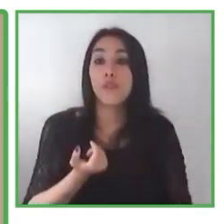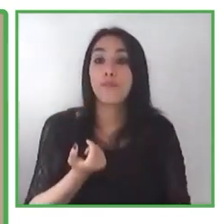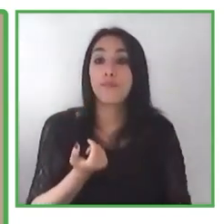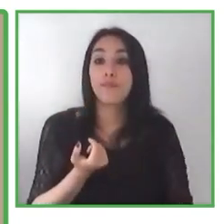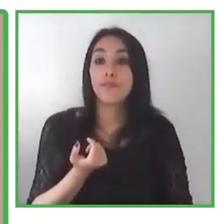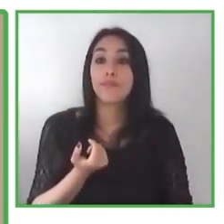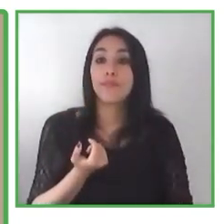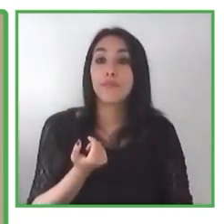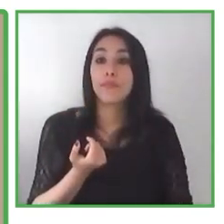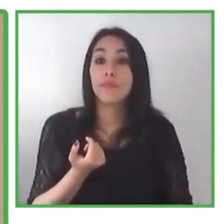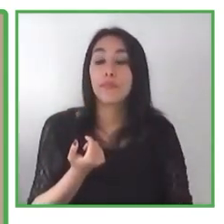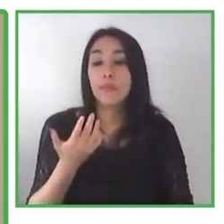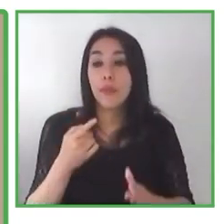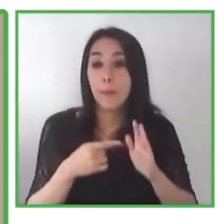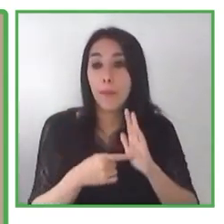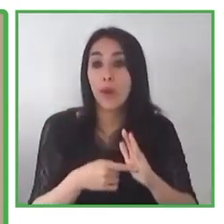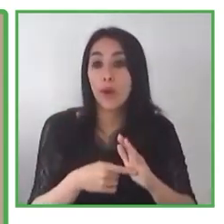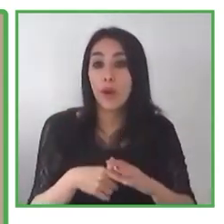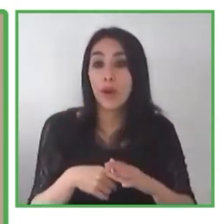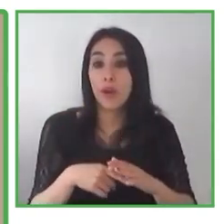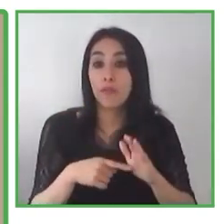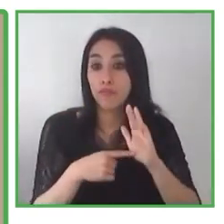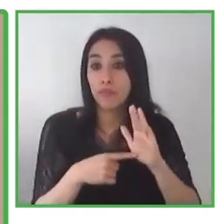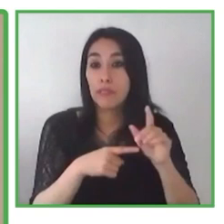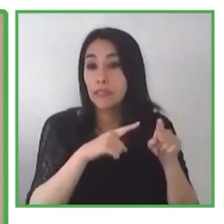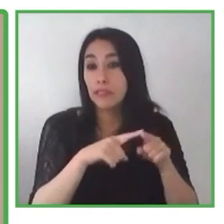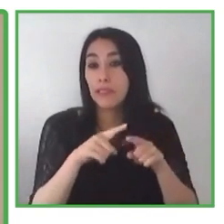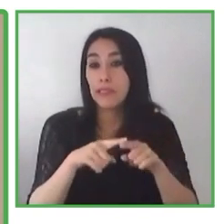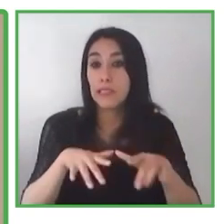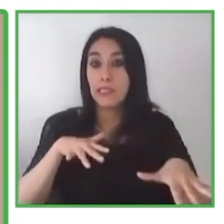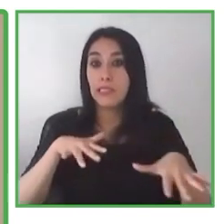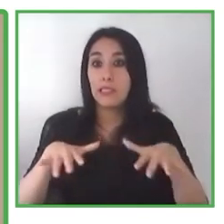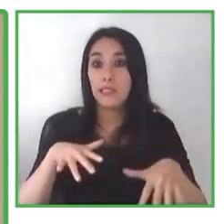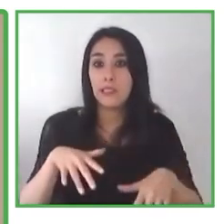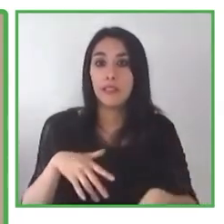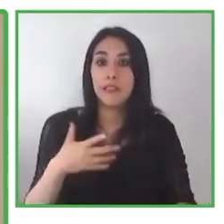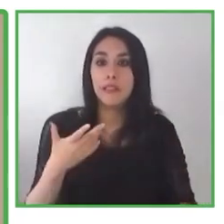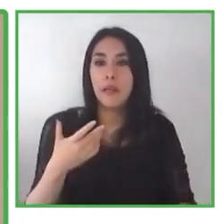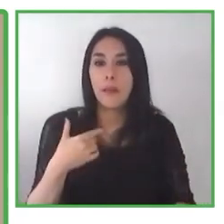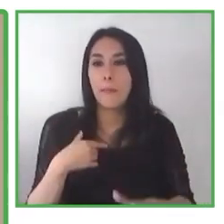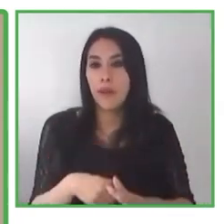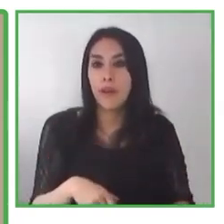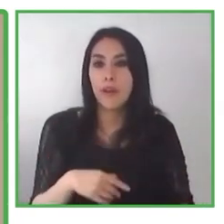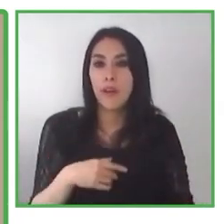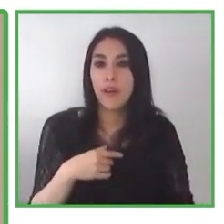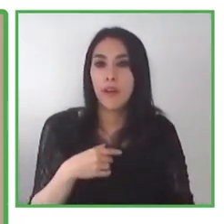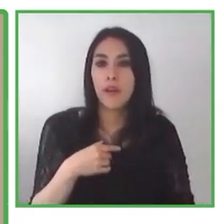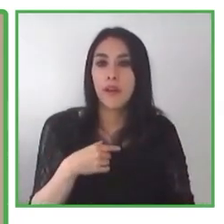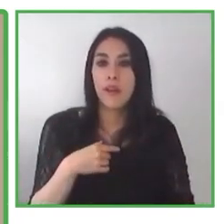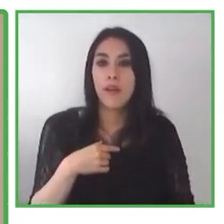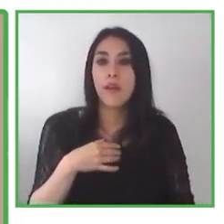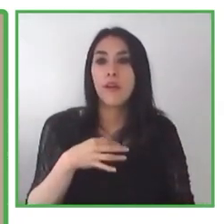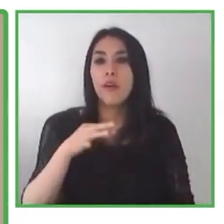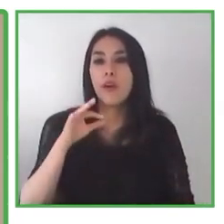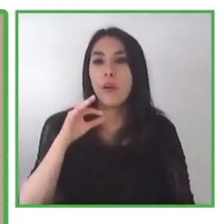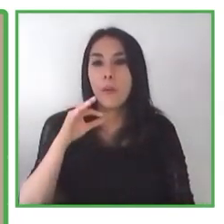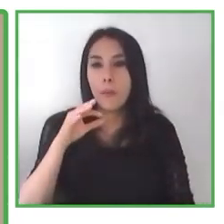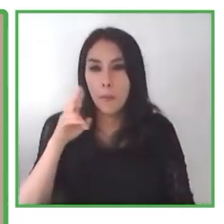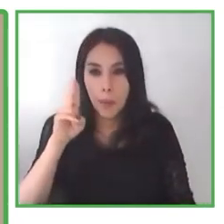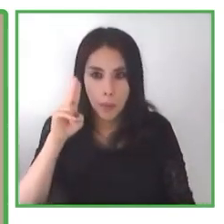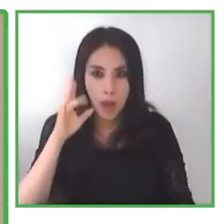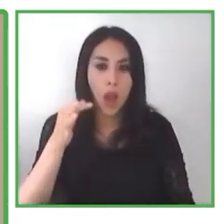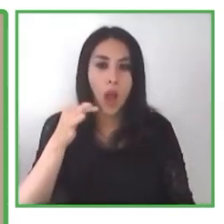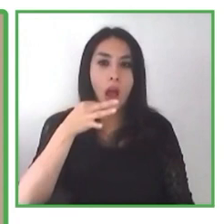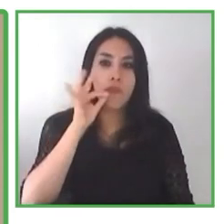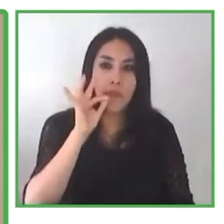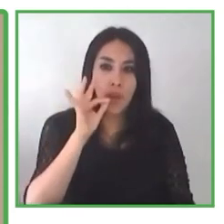opportunities are not really useful, as I said, if transportation and other basic services, as for instance, toilets,